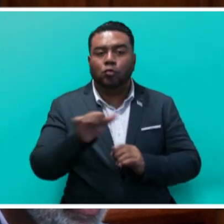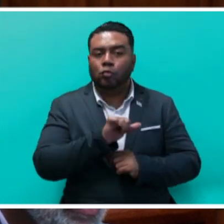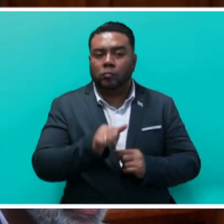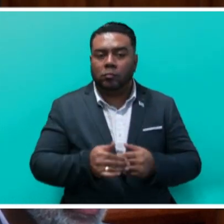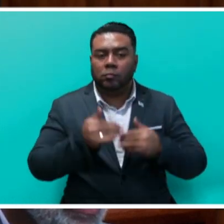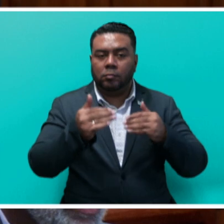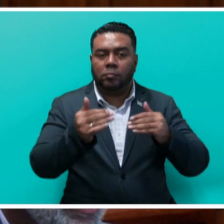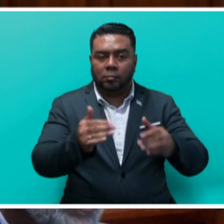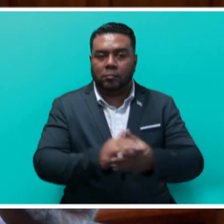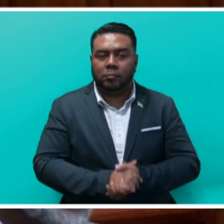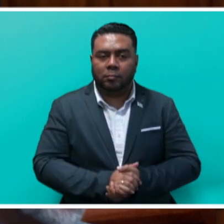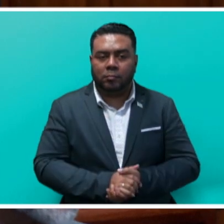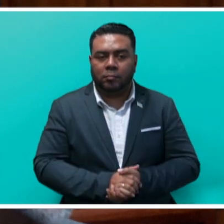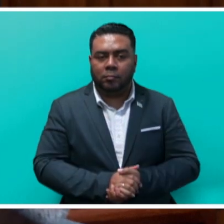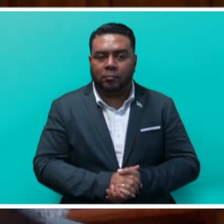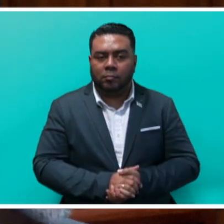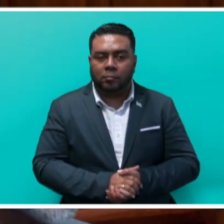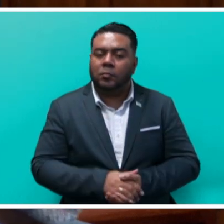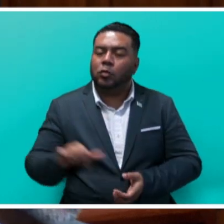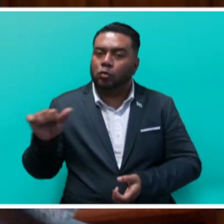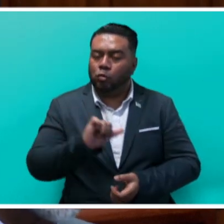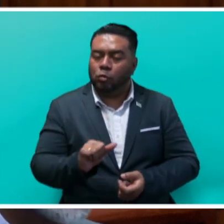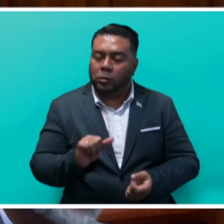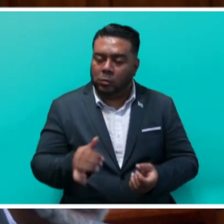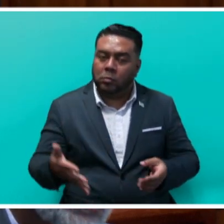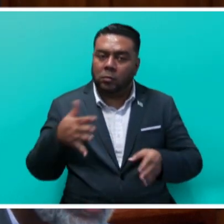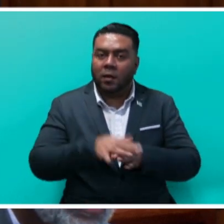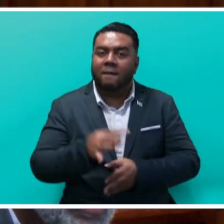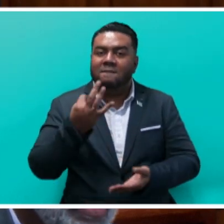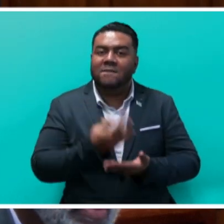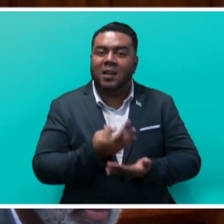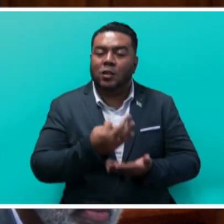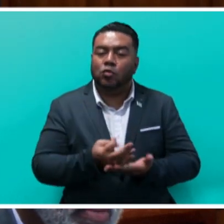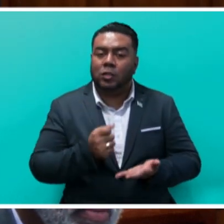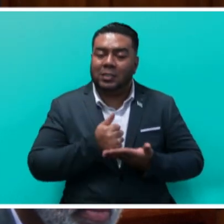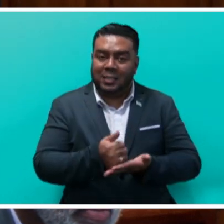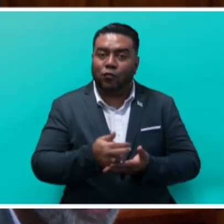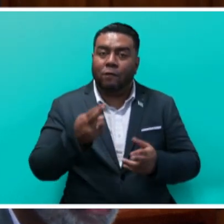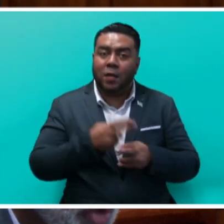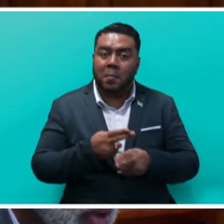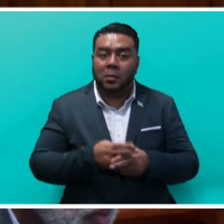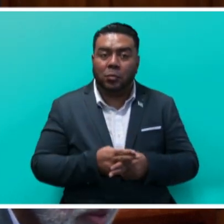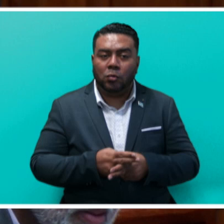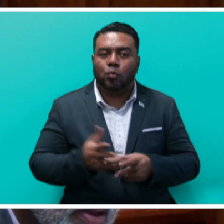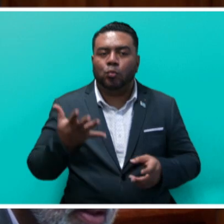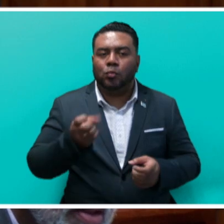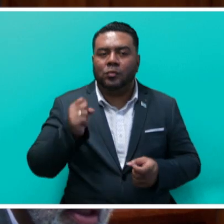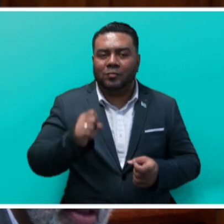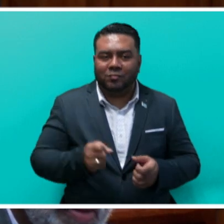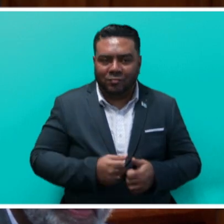lease renewal subsidy. It should also encompass financial assistance for farmers to